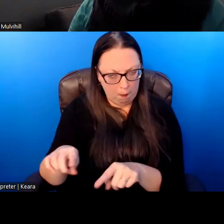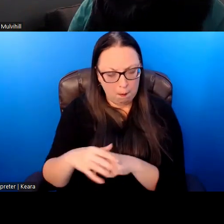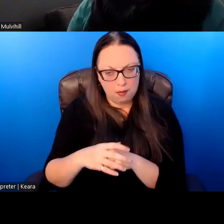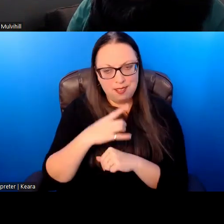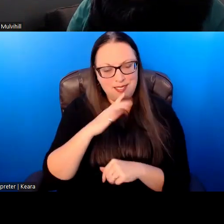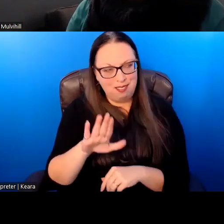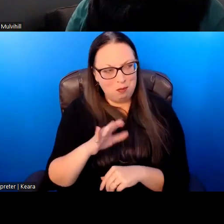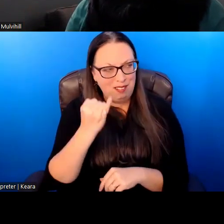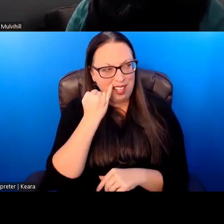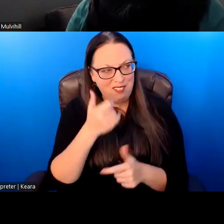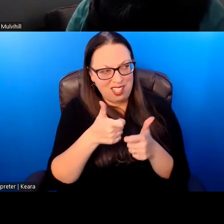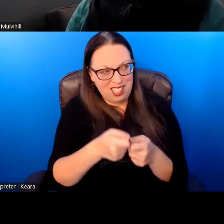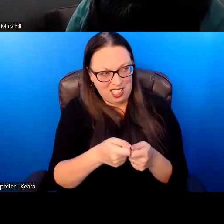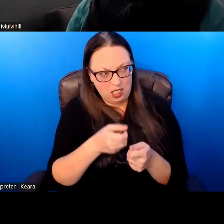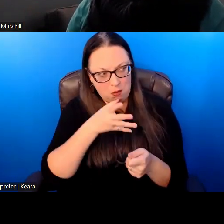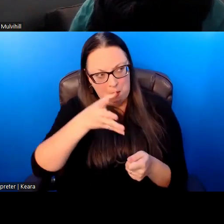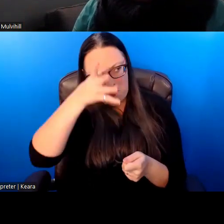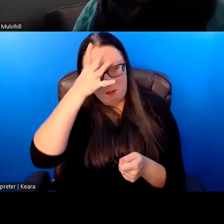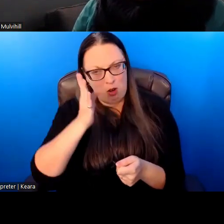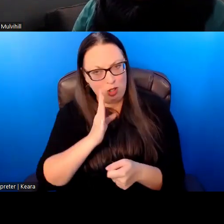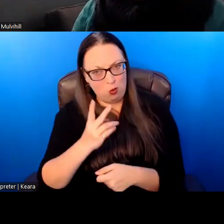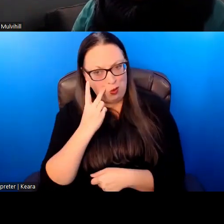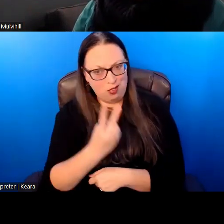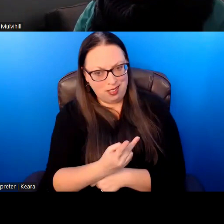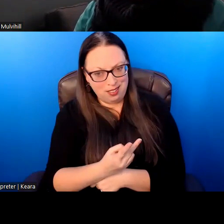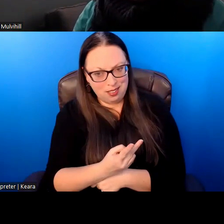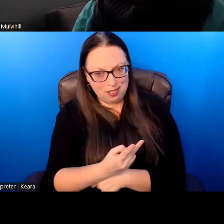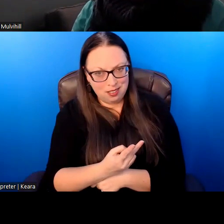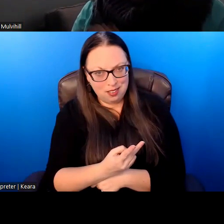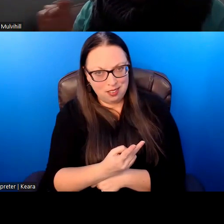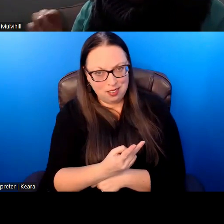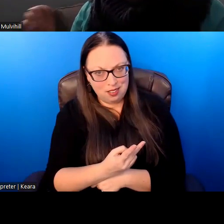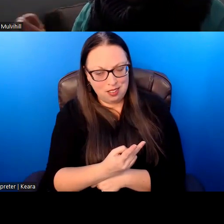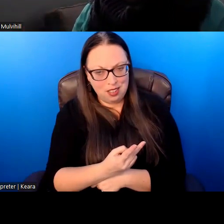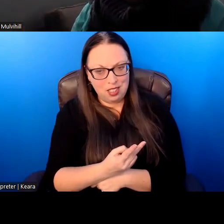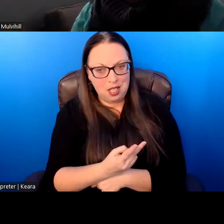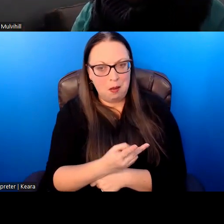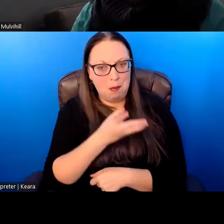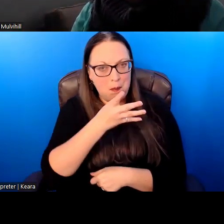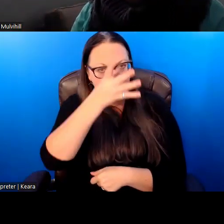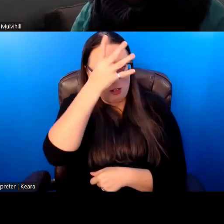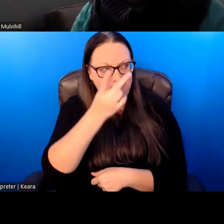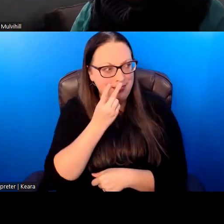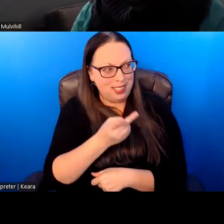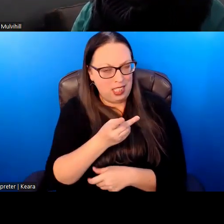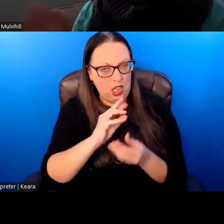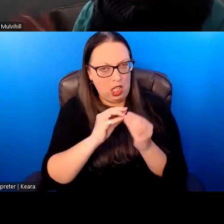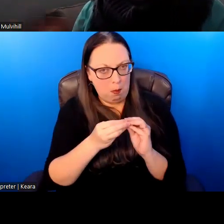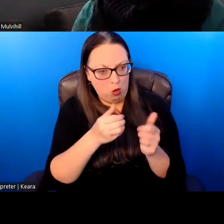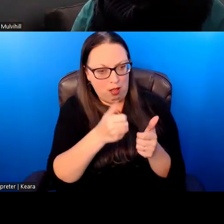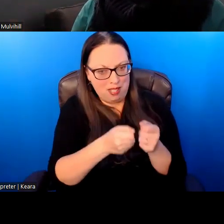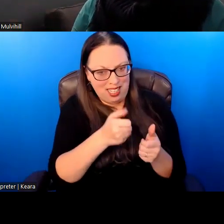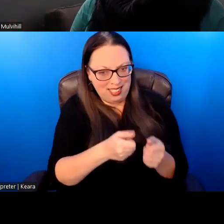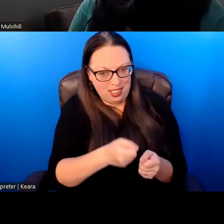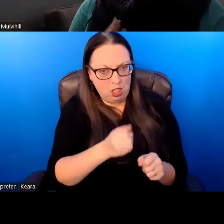if I text, my parents see it. My parents see that the numbers I'm texting to on my bill or on